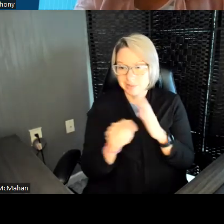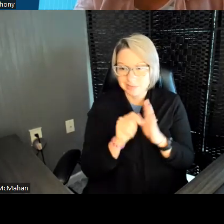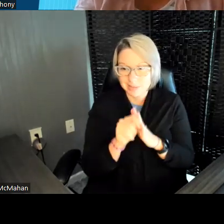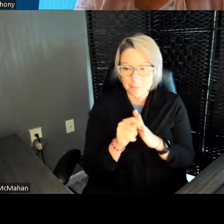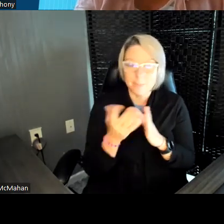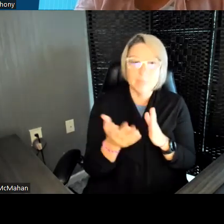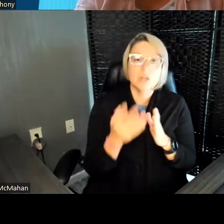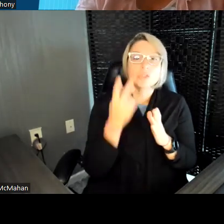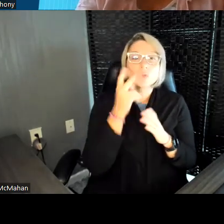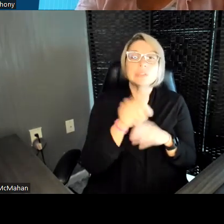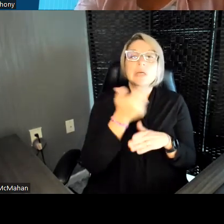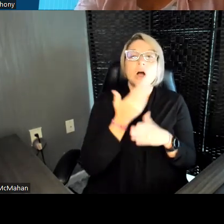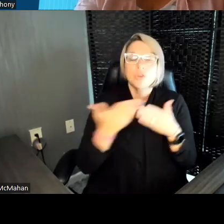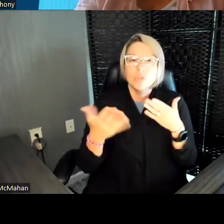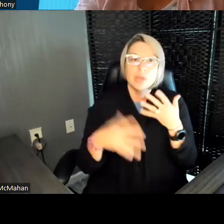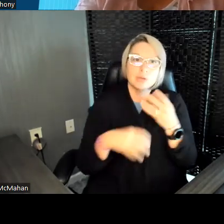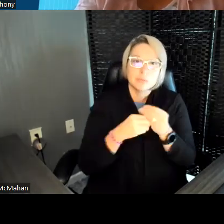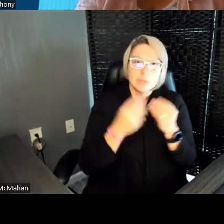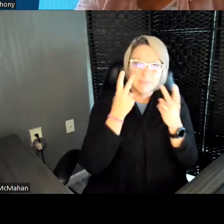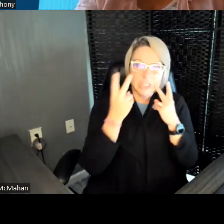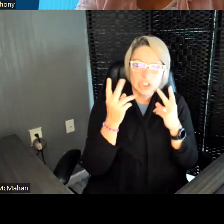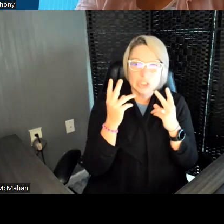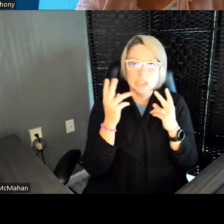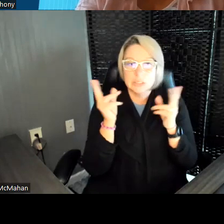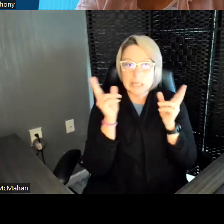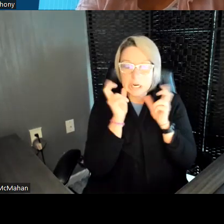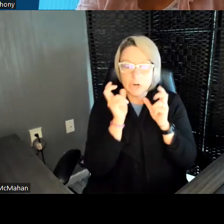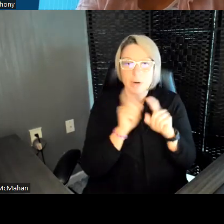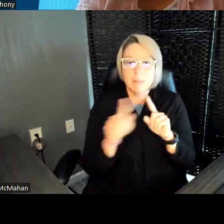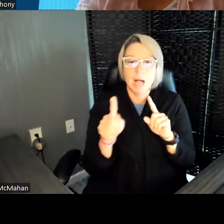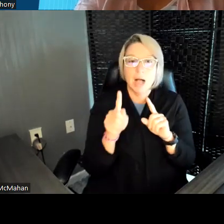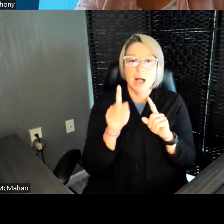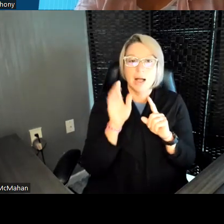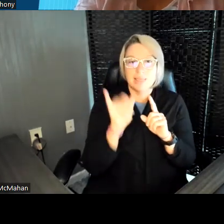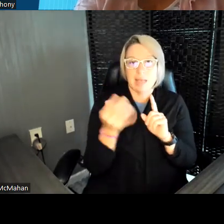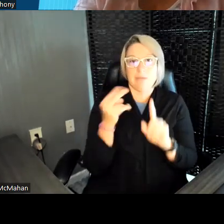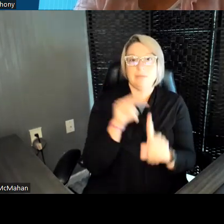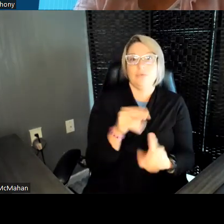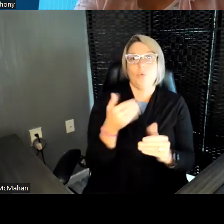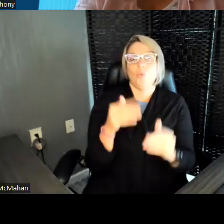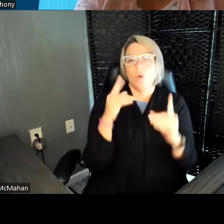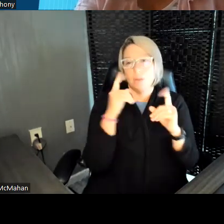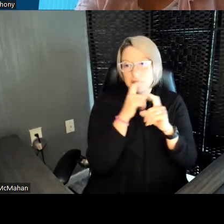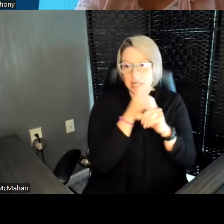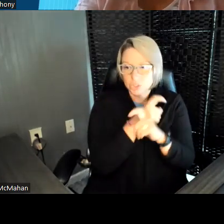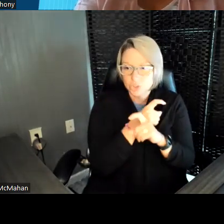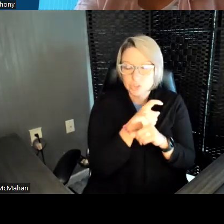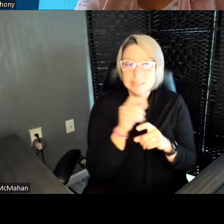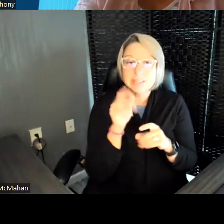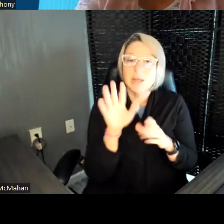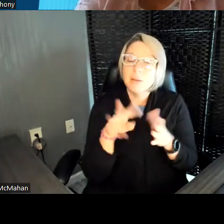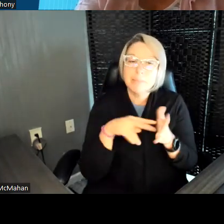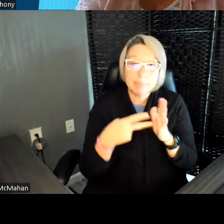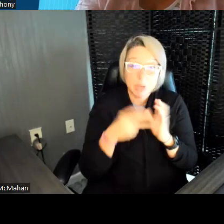in addition to vision and hearing that just gives you a perspective of the complications. Doesn't mean that all kids